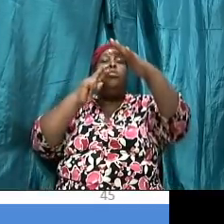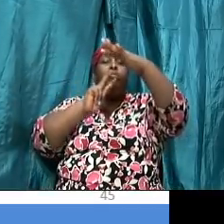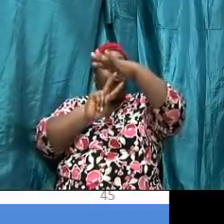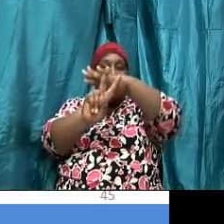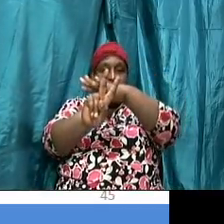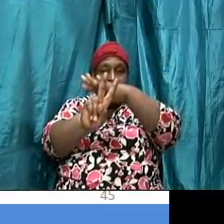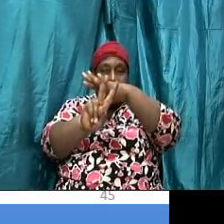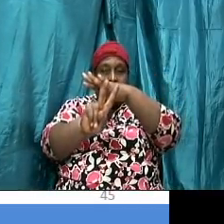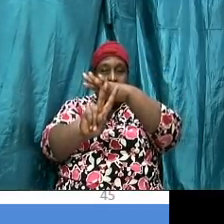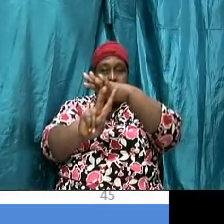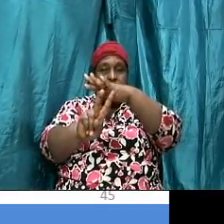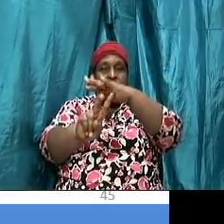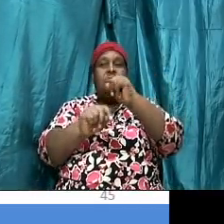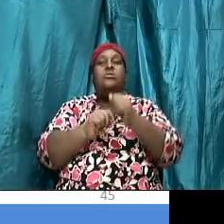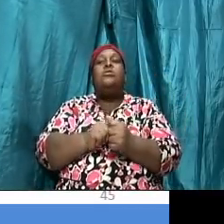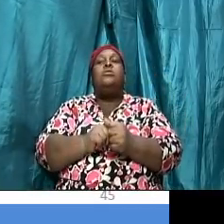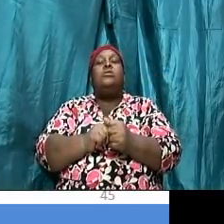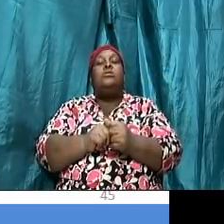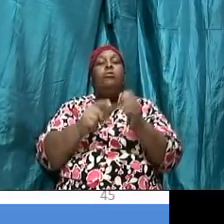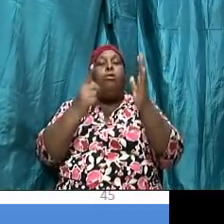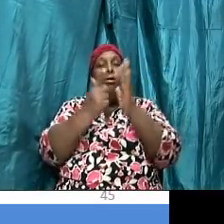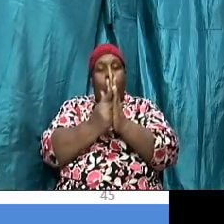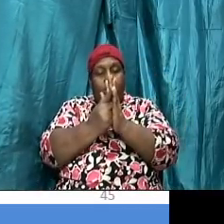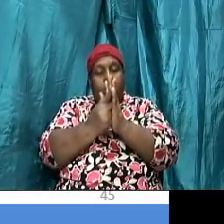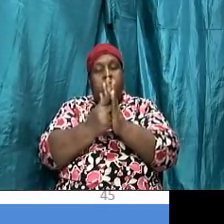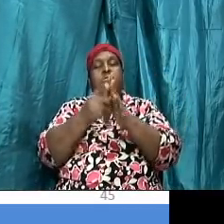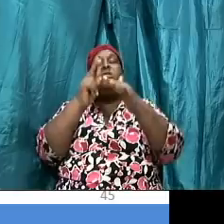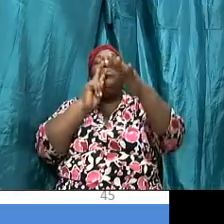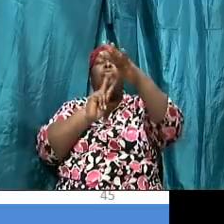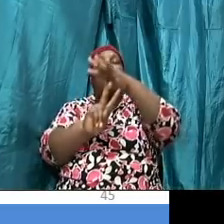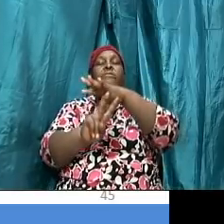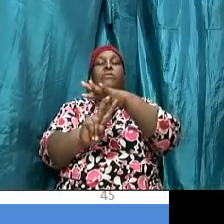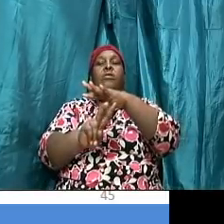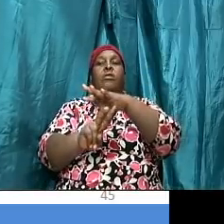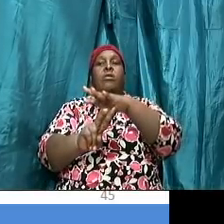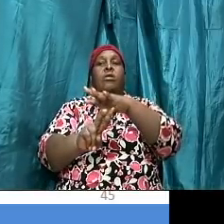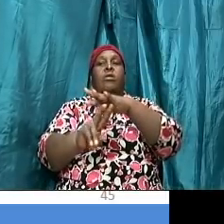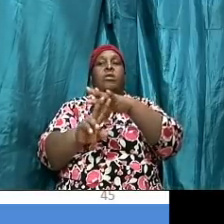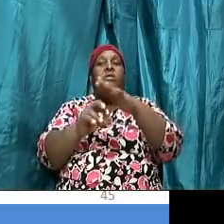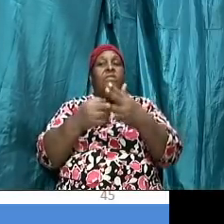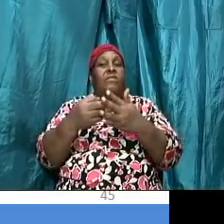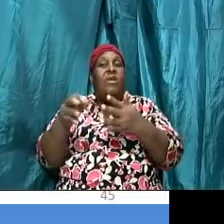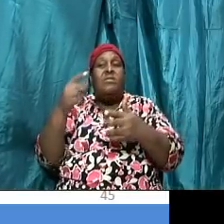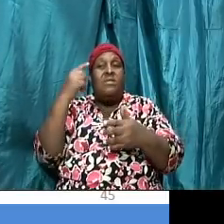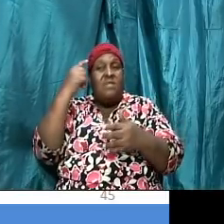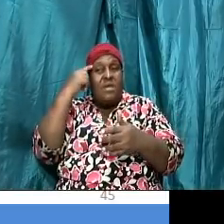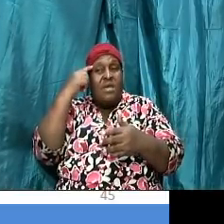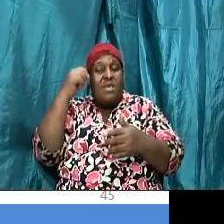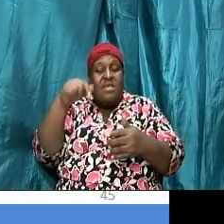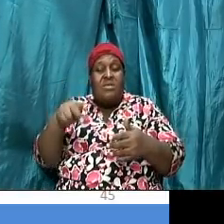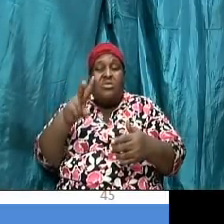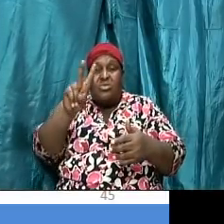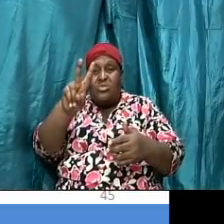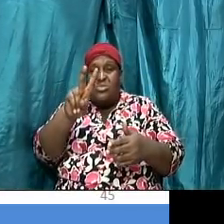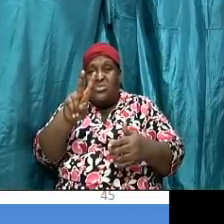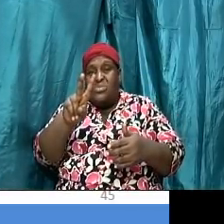Old Testament, the laws and the prophets. It's fair to think that these two particular